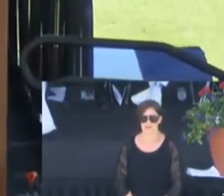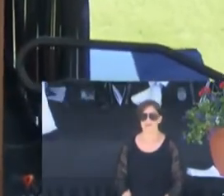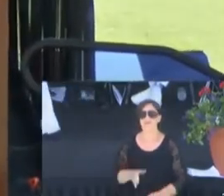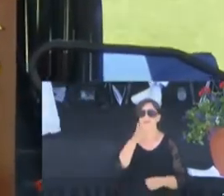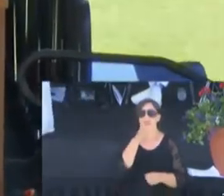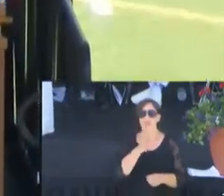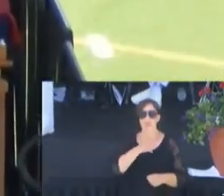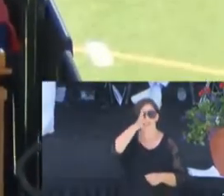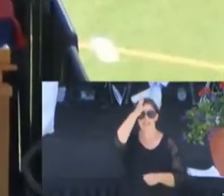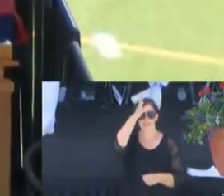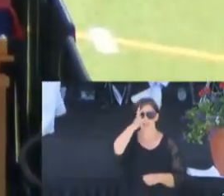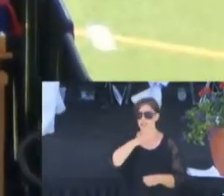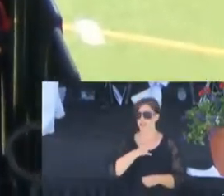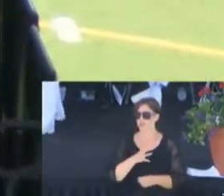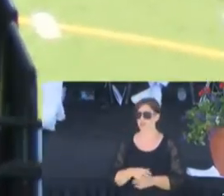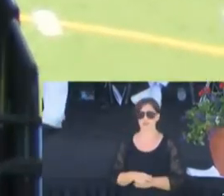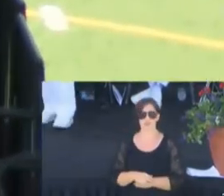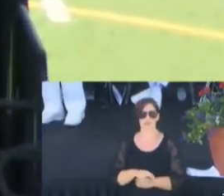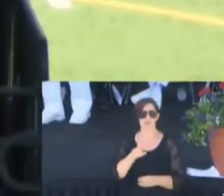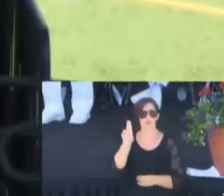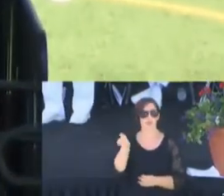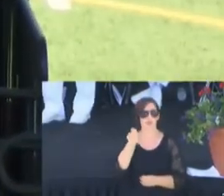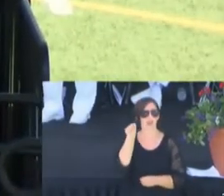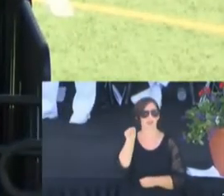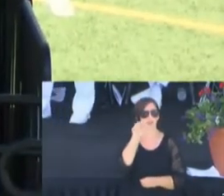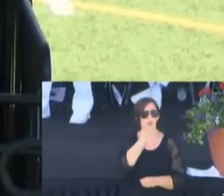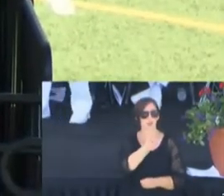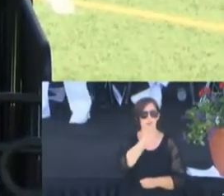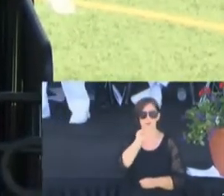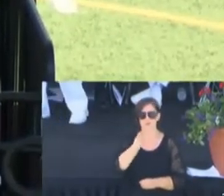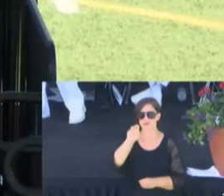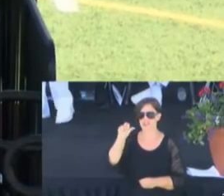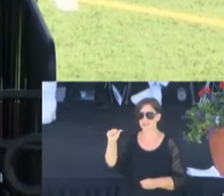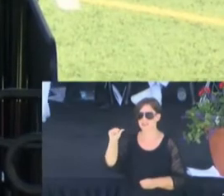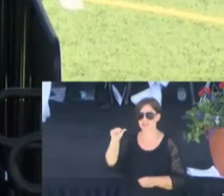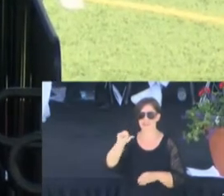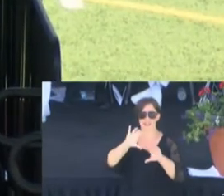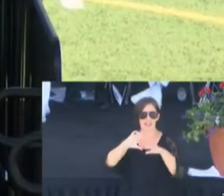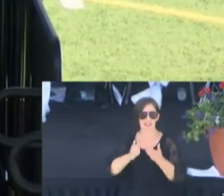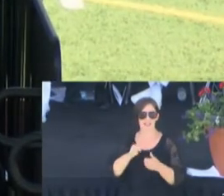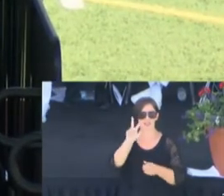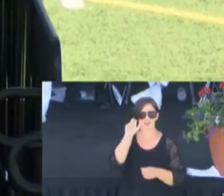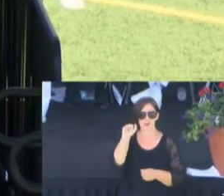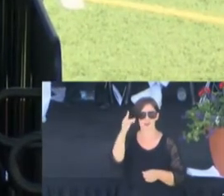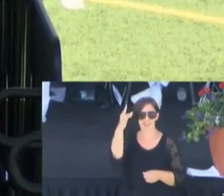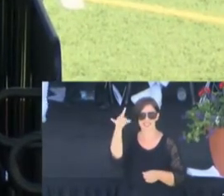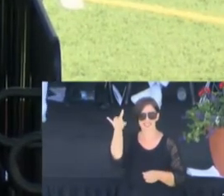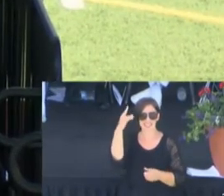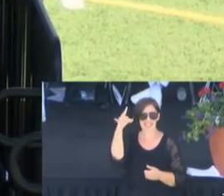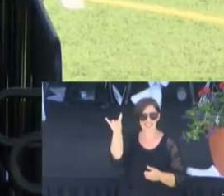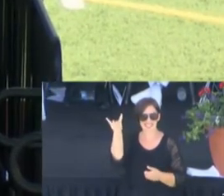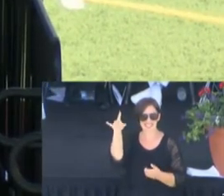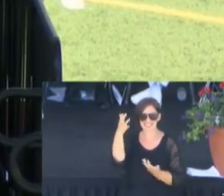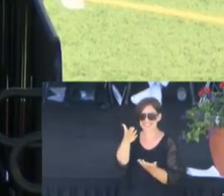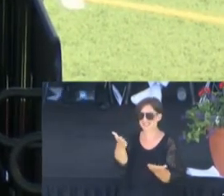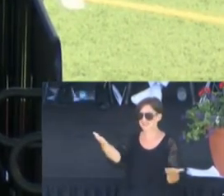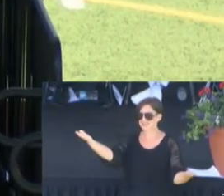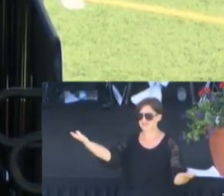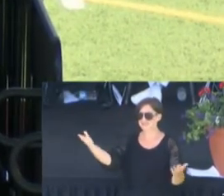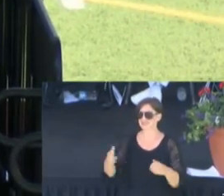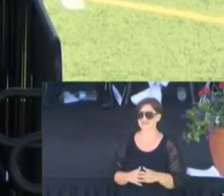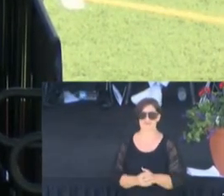Ladies and gentlemen, the United States Merchant Marine Academy, class of 2018.